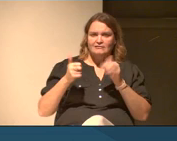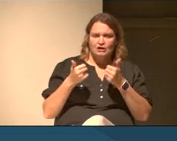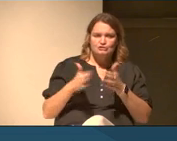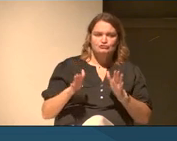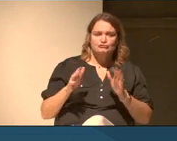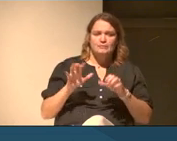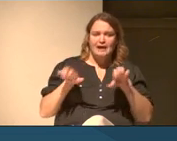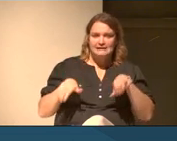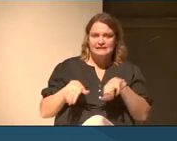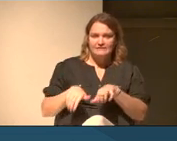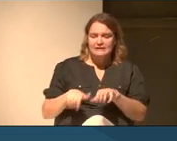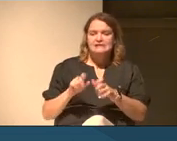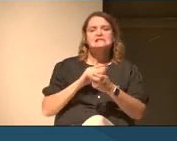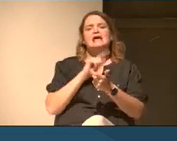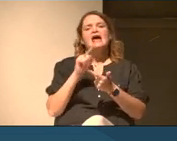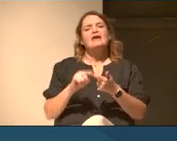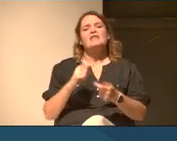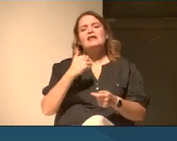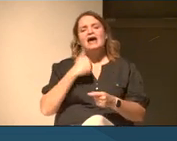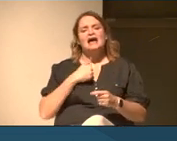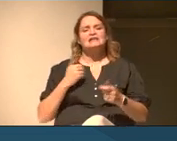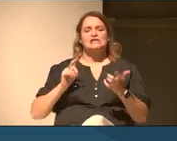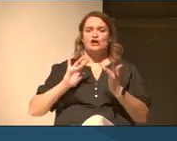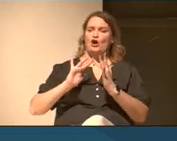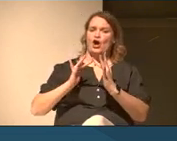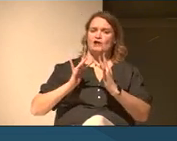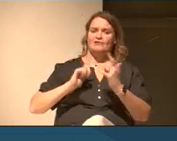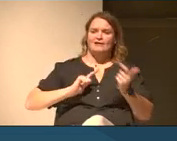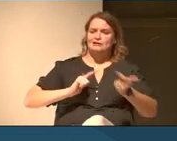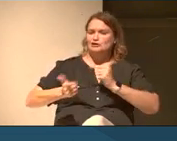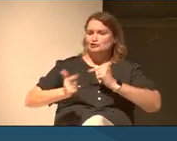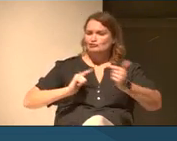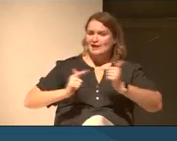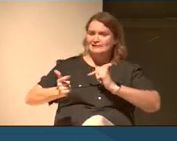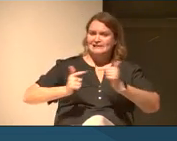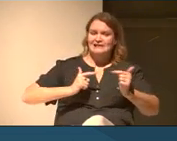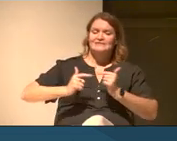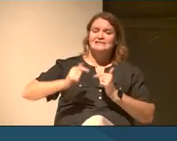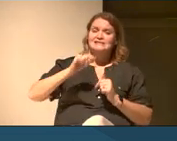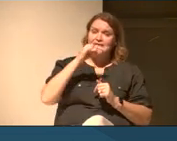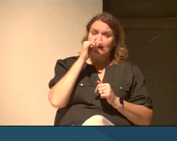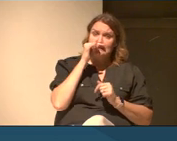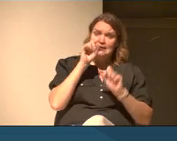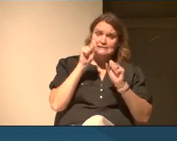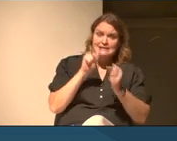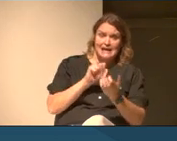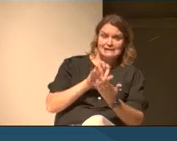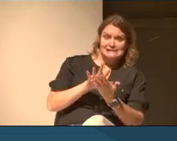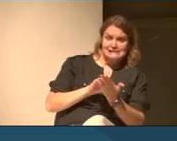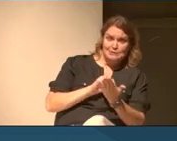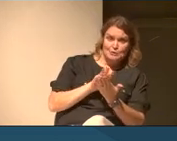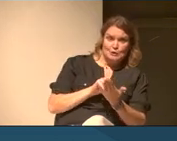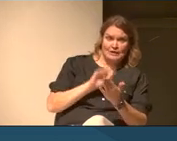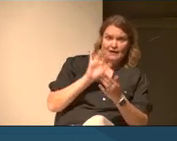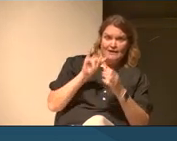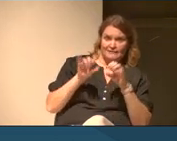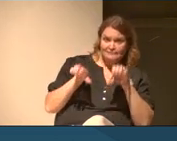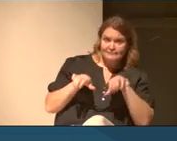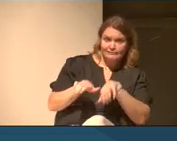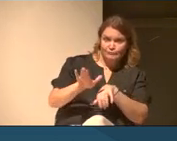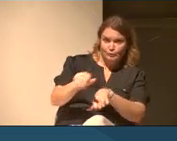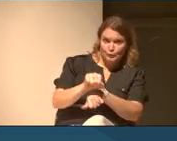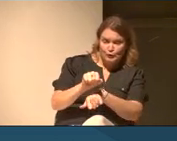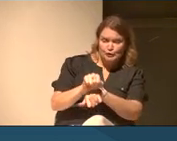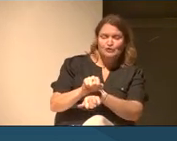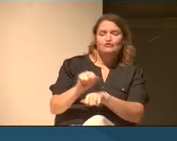also an online interactive that the students can play that simulates that scientist's work. And also there's a video